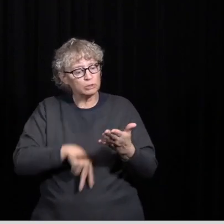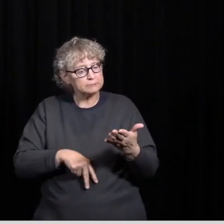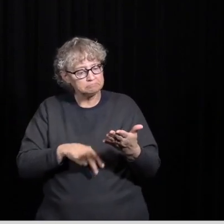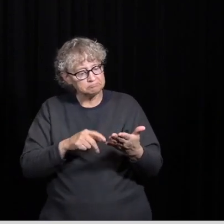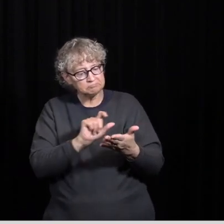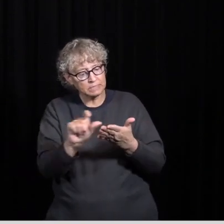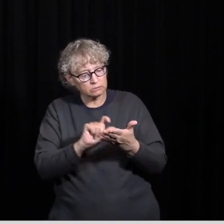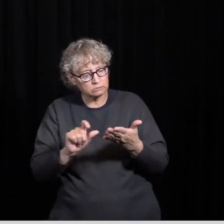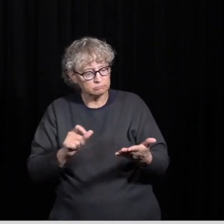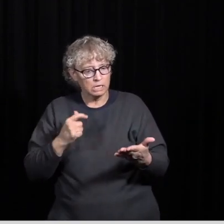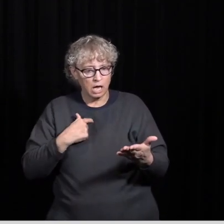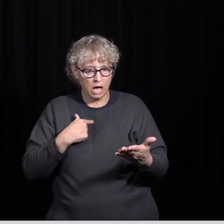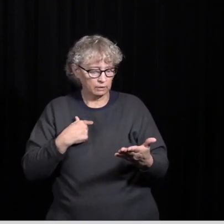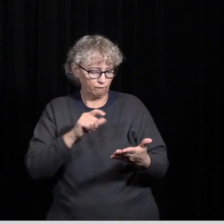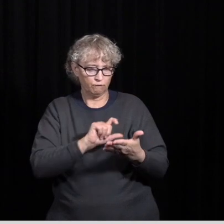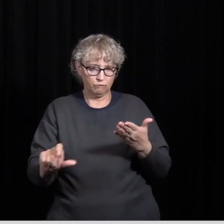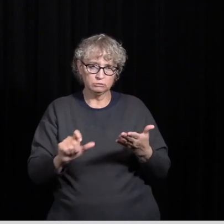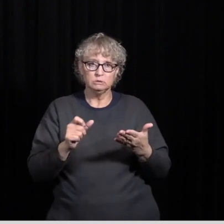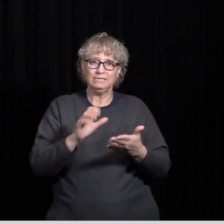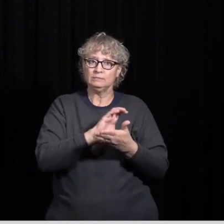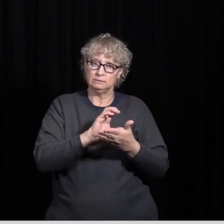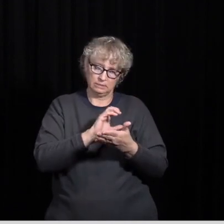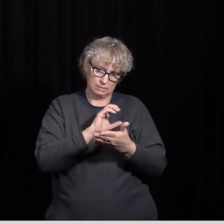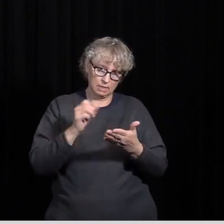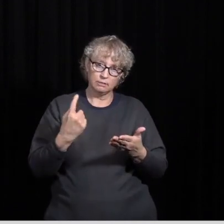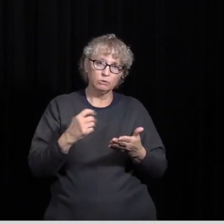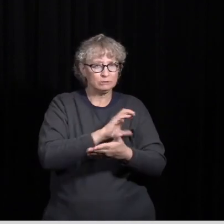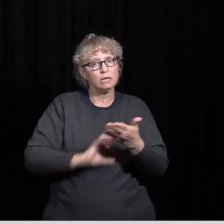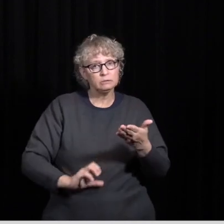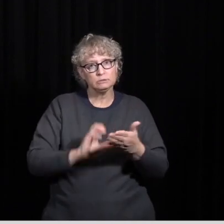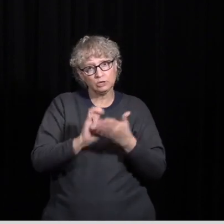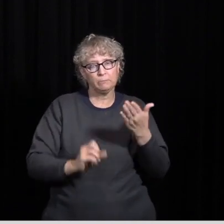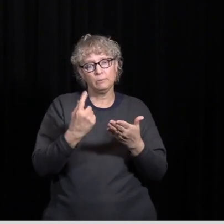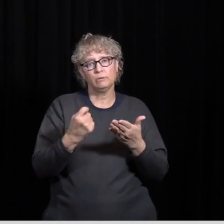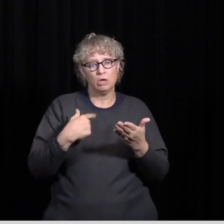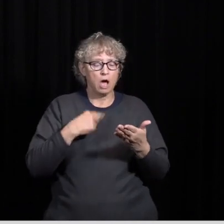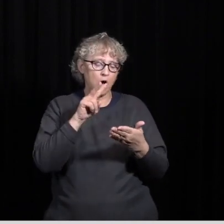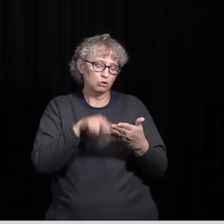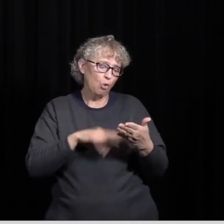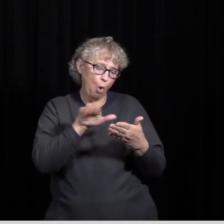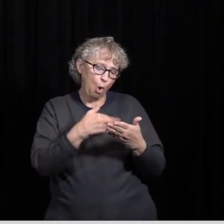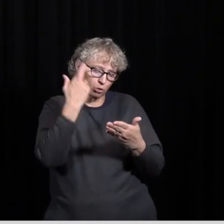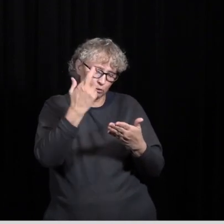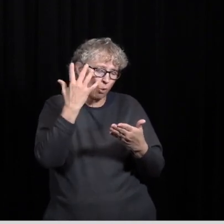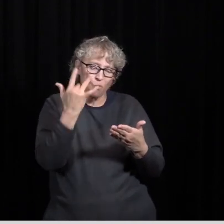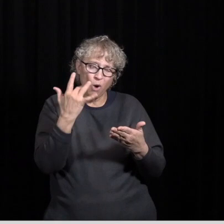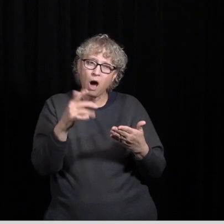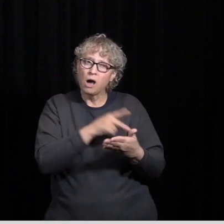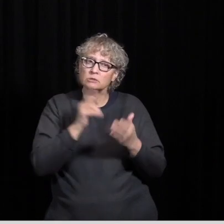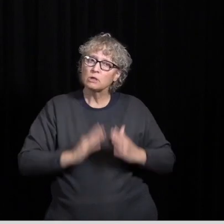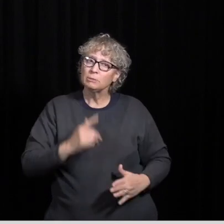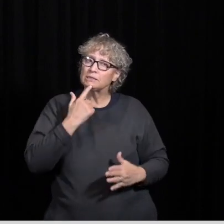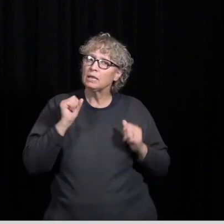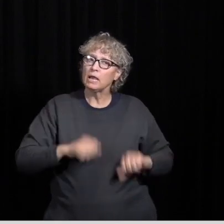text and I pull it out in verse 11 or chapter 11, and I just go through the text and I look at all the reasons why this psalmist is saying